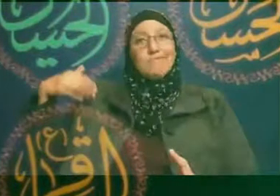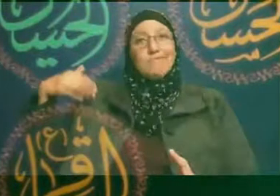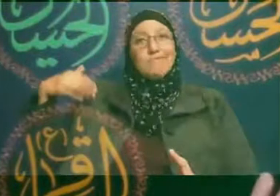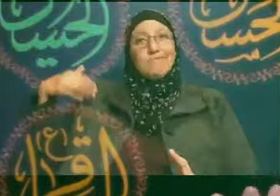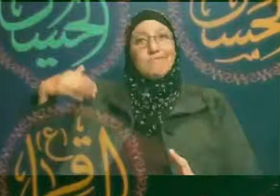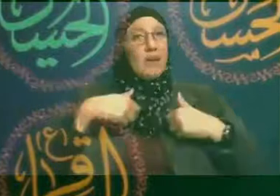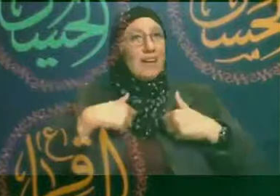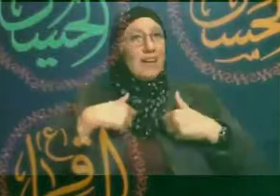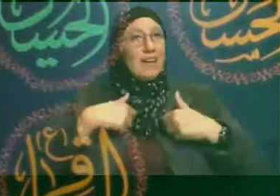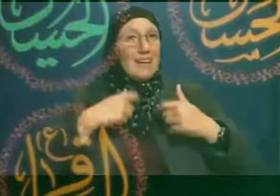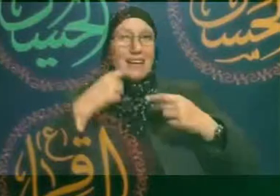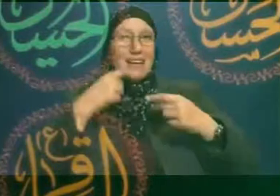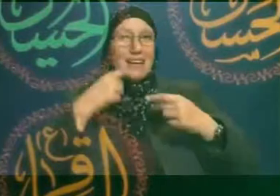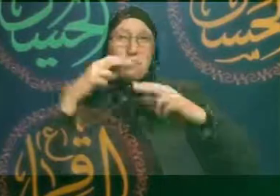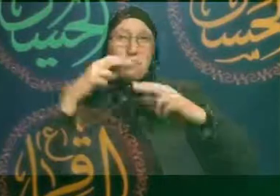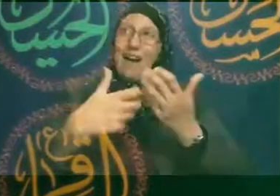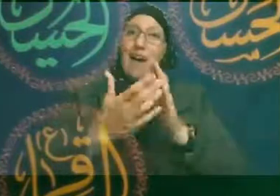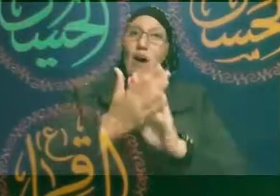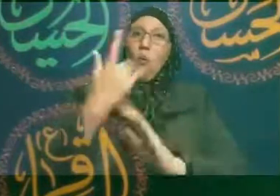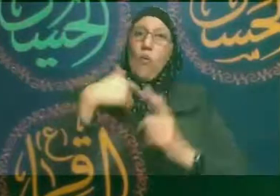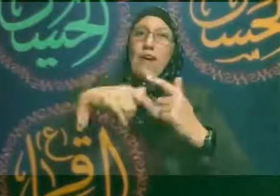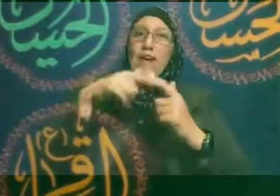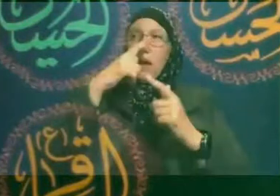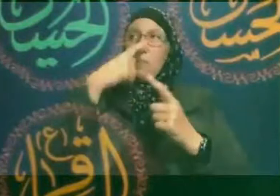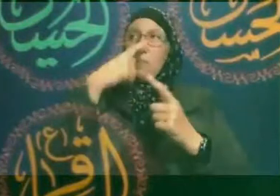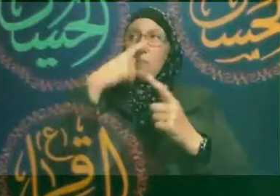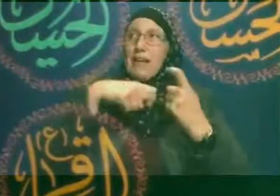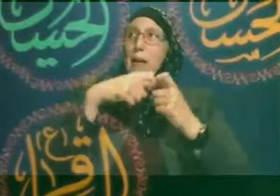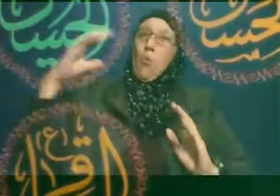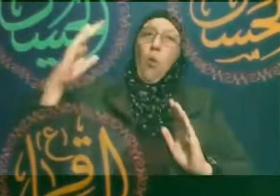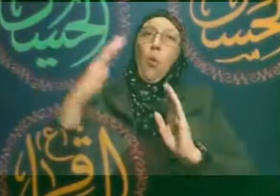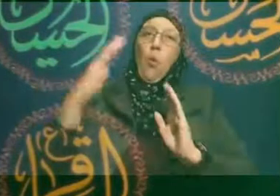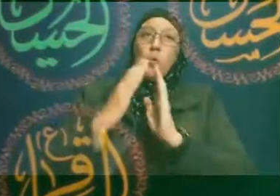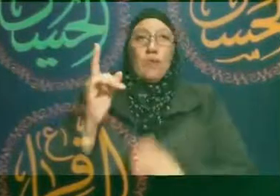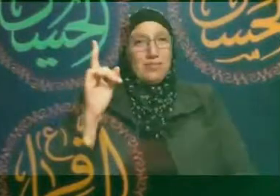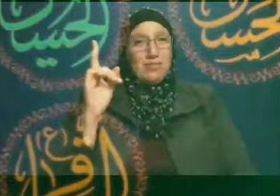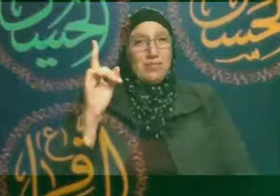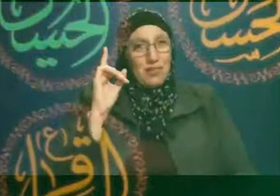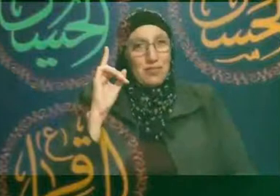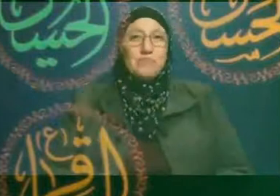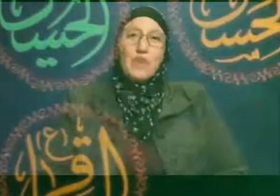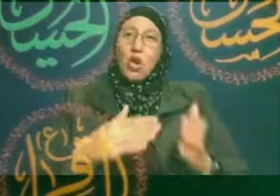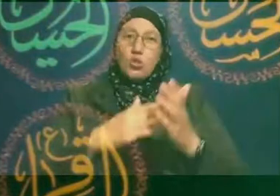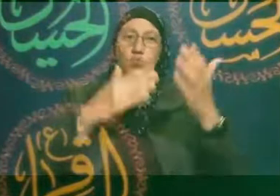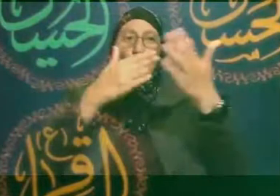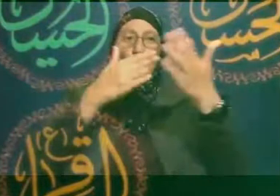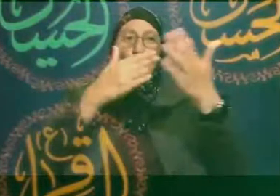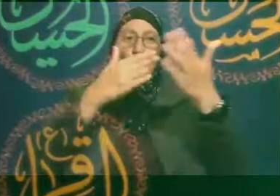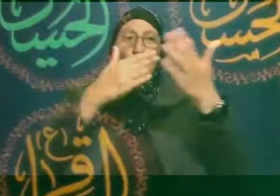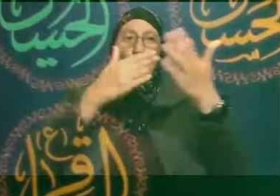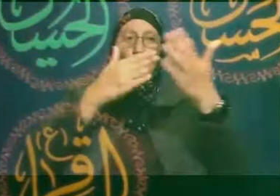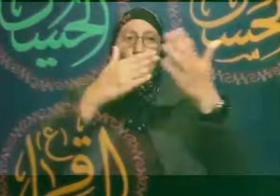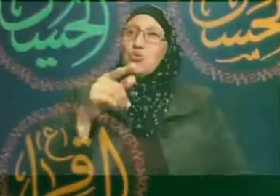the means of nearness to God, huh? Tonight, I'm introducing to you the